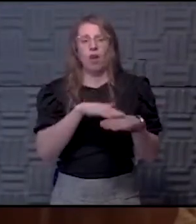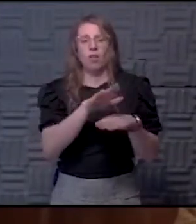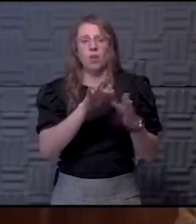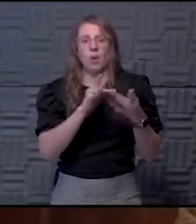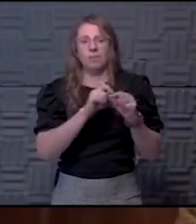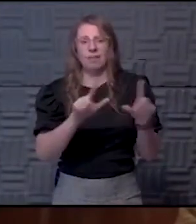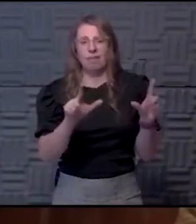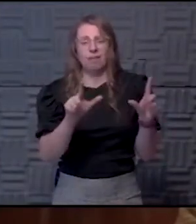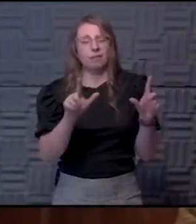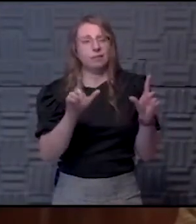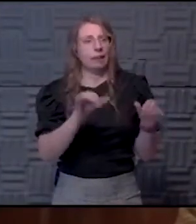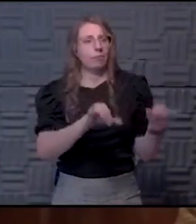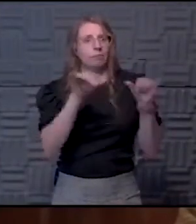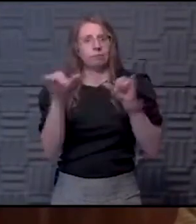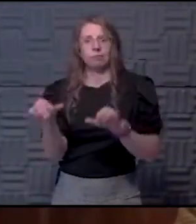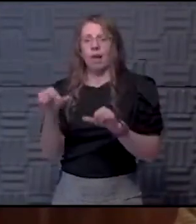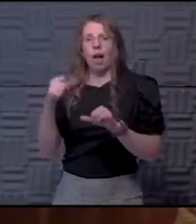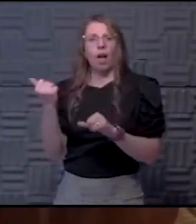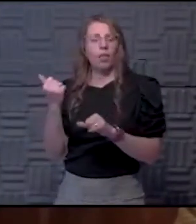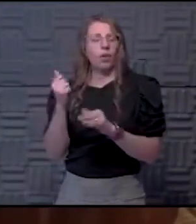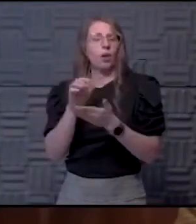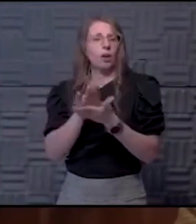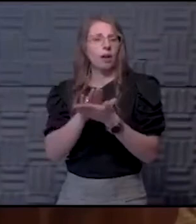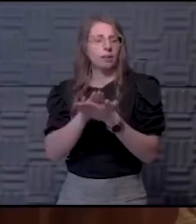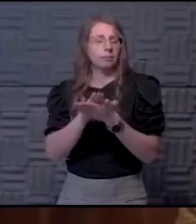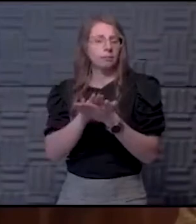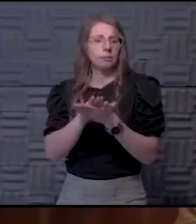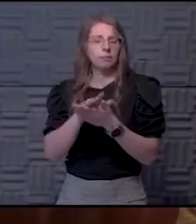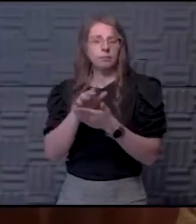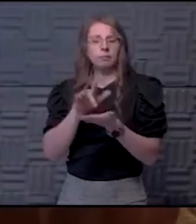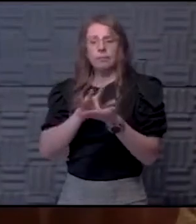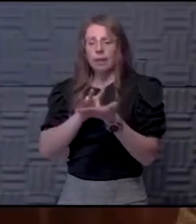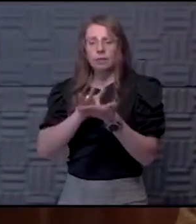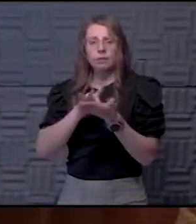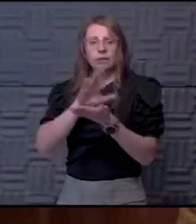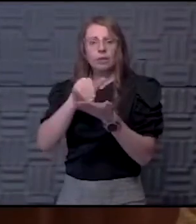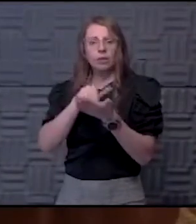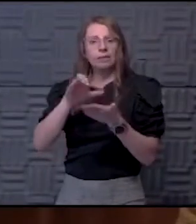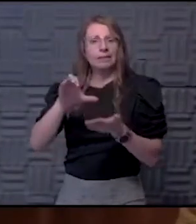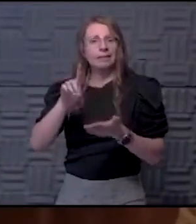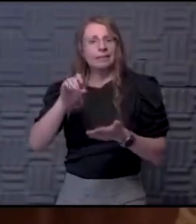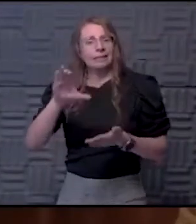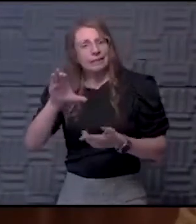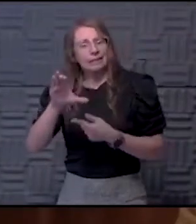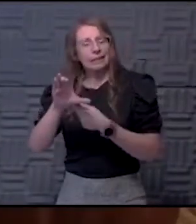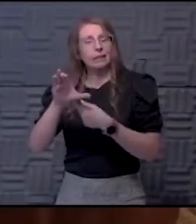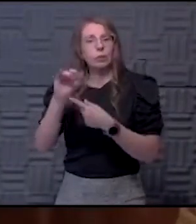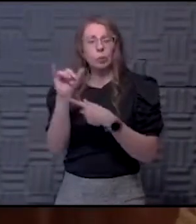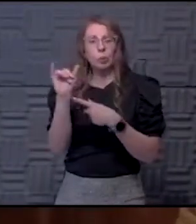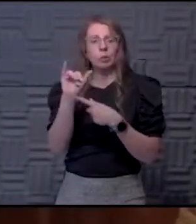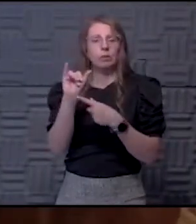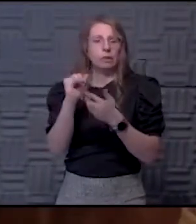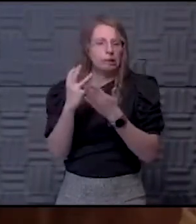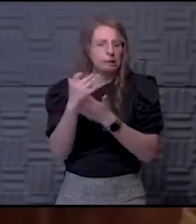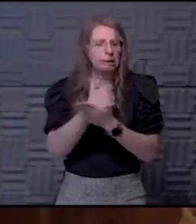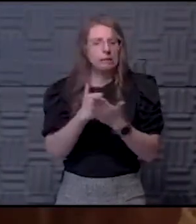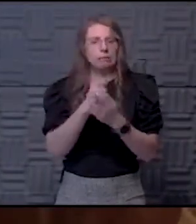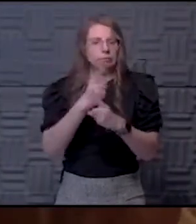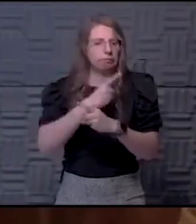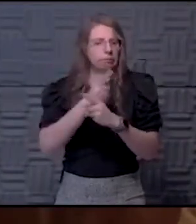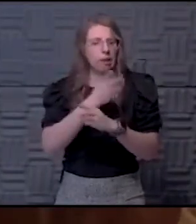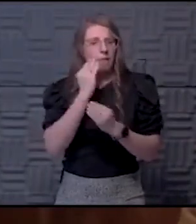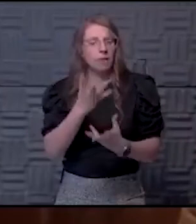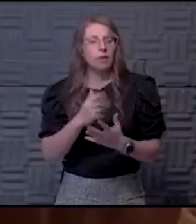all academic medical centers do, CDC and other sources like that. get credible information. You're talking